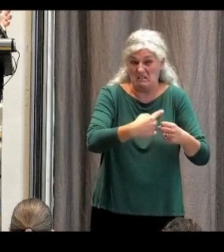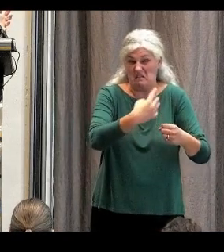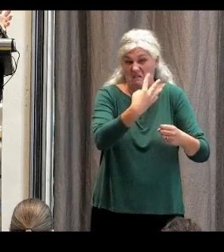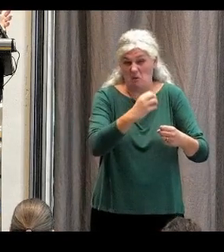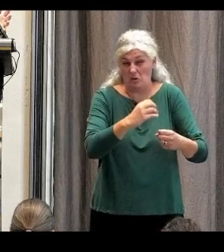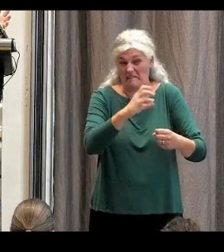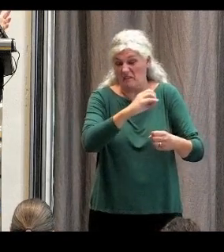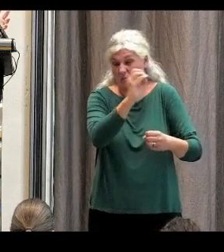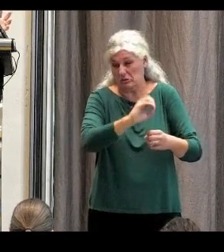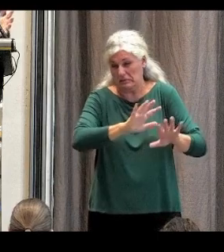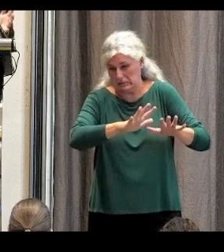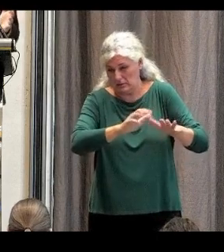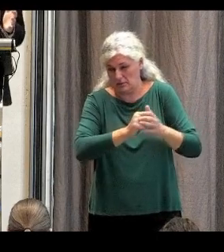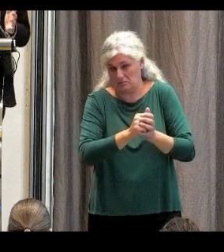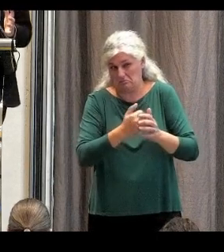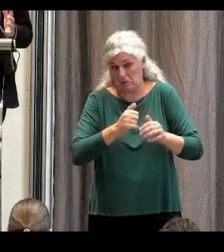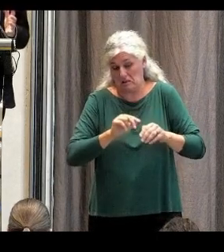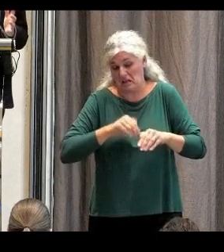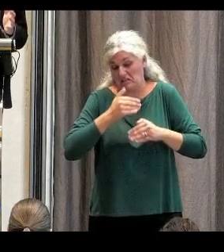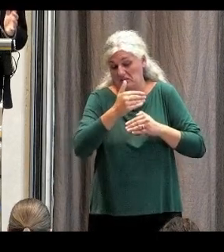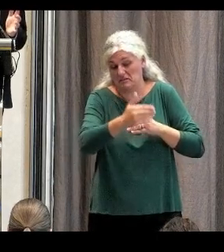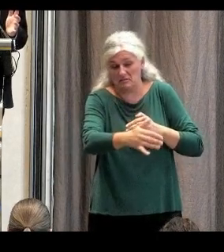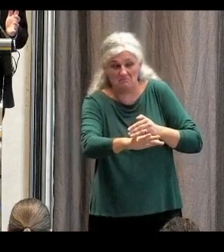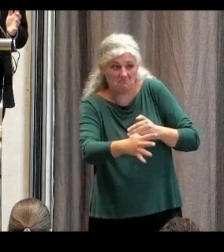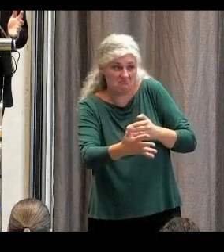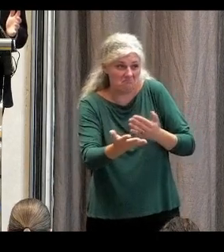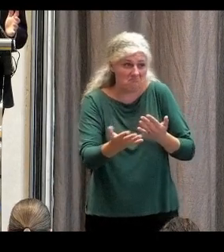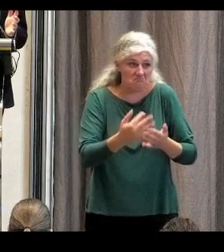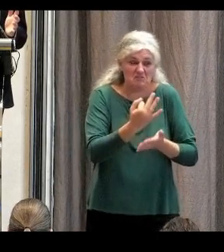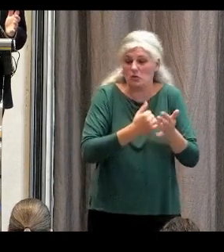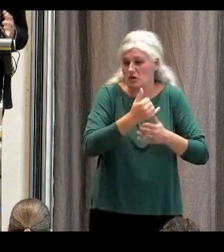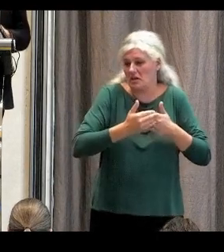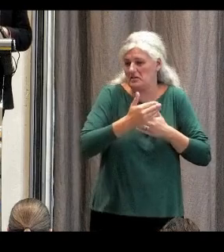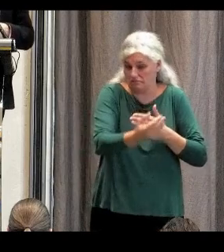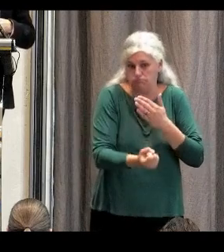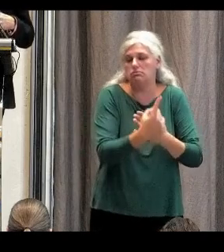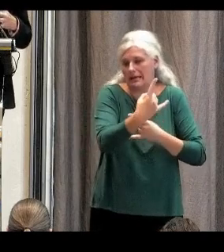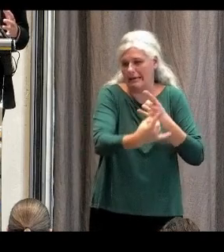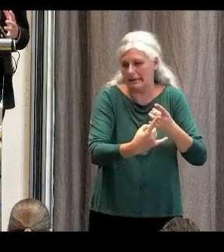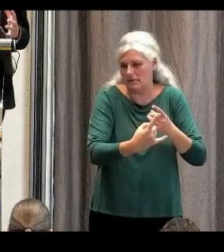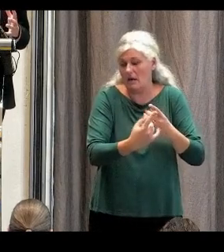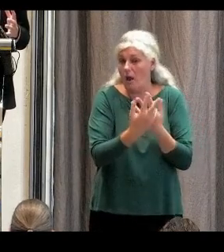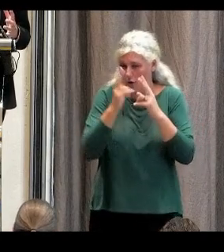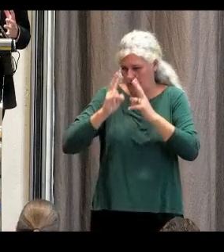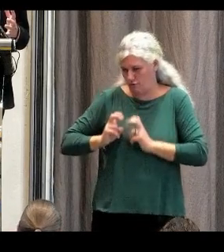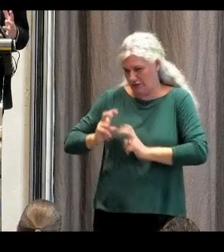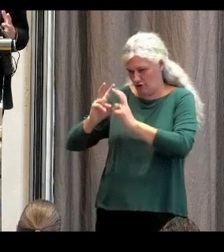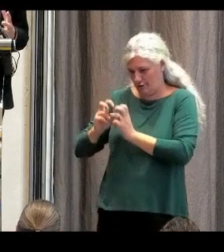to 50% over the next couple of years. And there's been a lot of